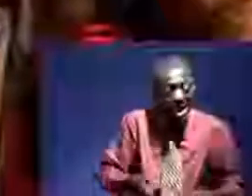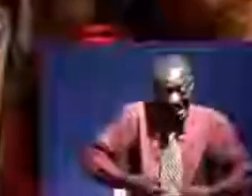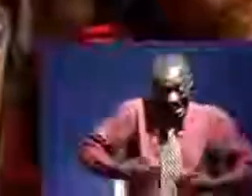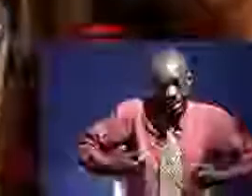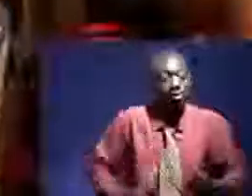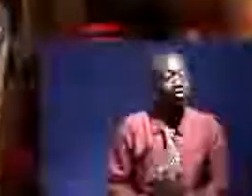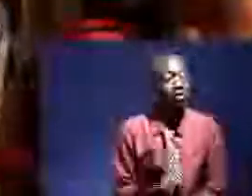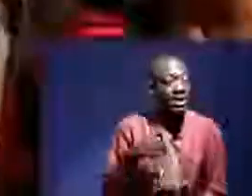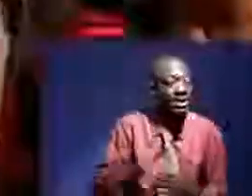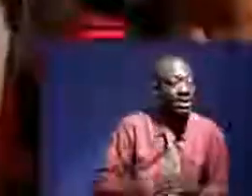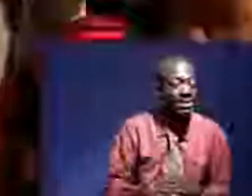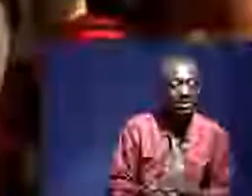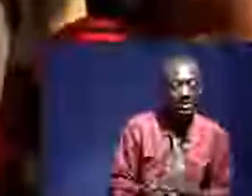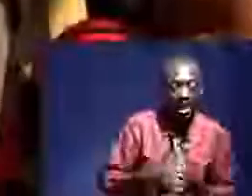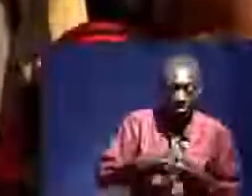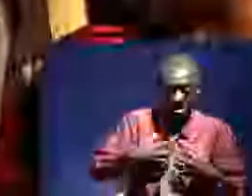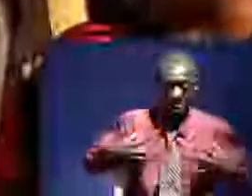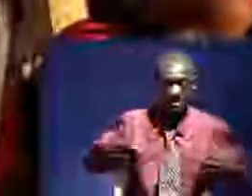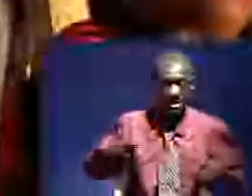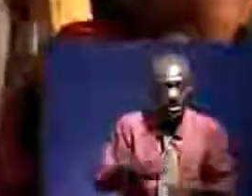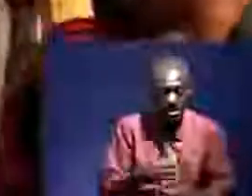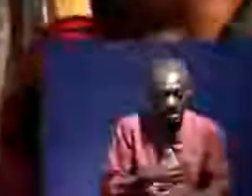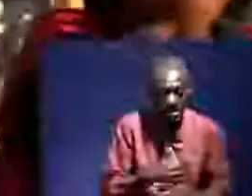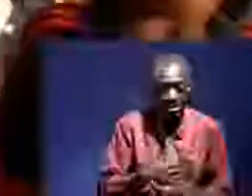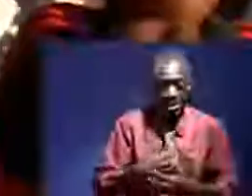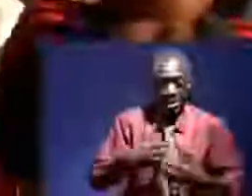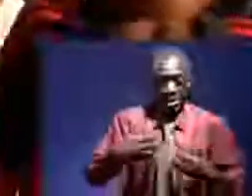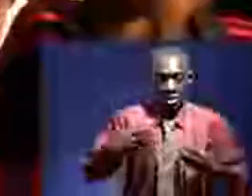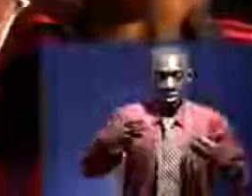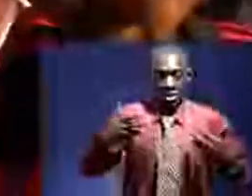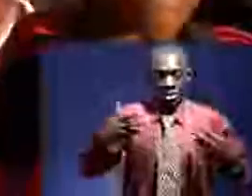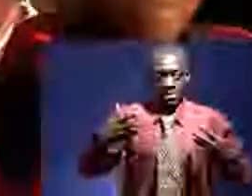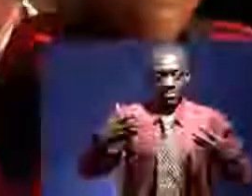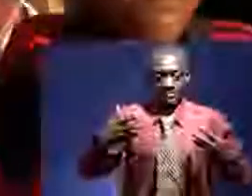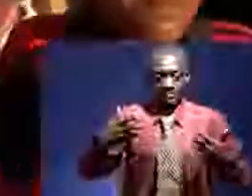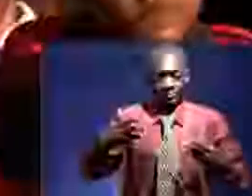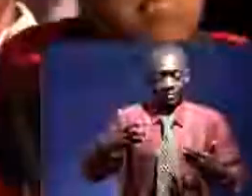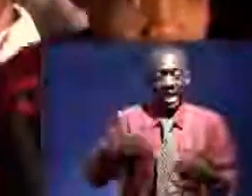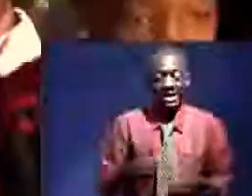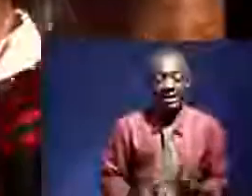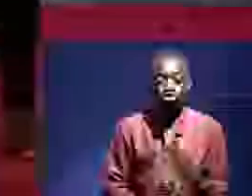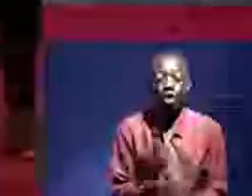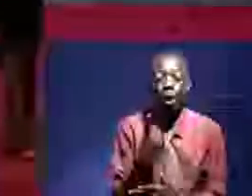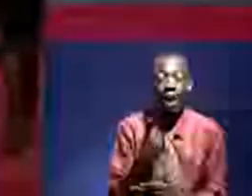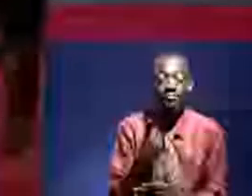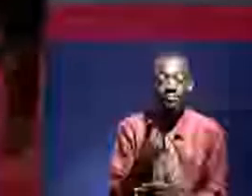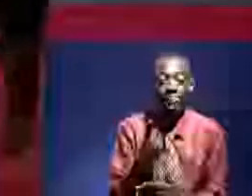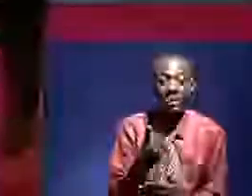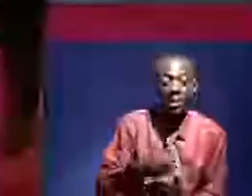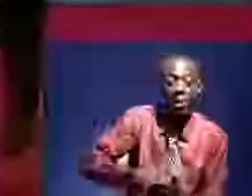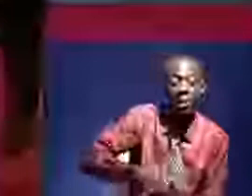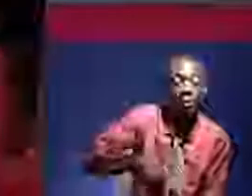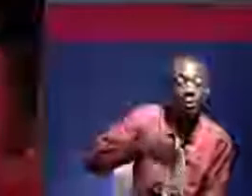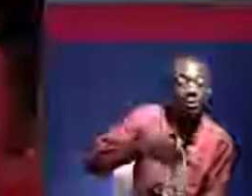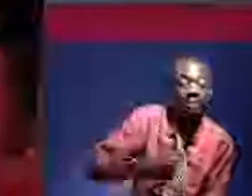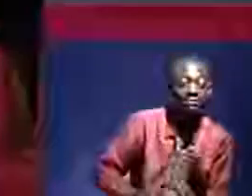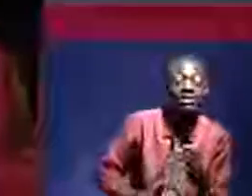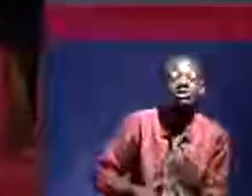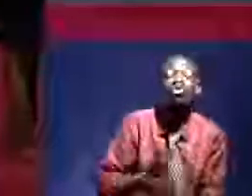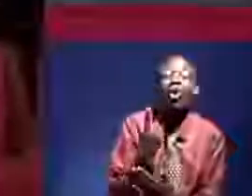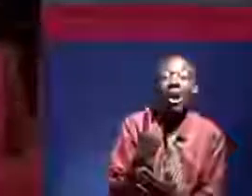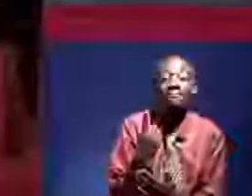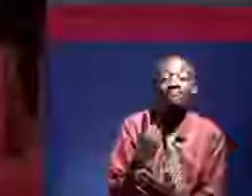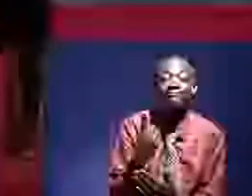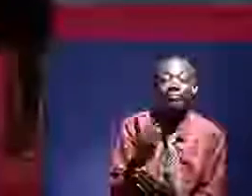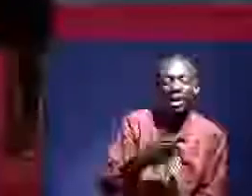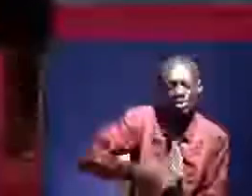those lungs. Nenda kapanue mapafu. And out through the mouth. Alafu toa hewa kupitia mdomo. And one more time, breathe in through the nose.